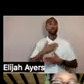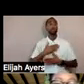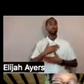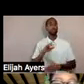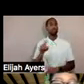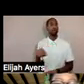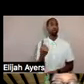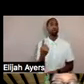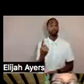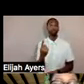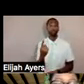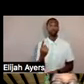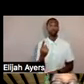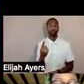throughout